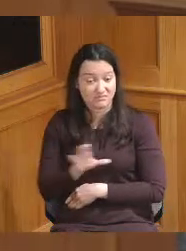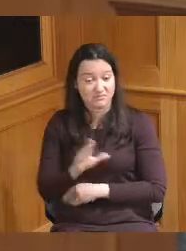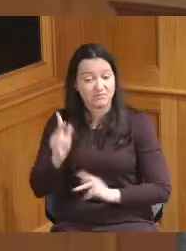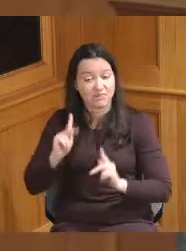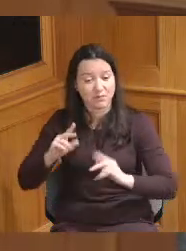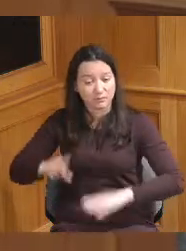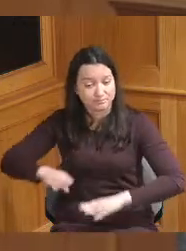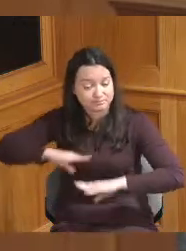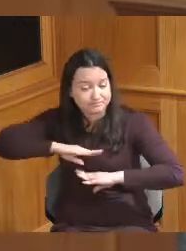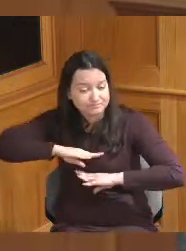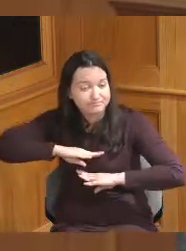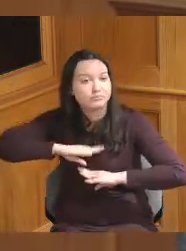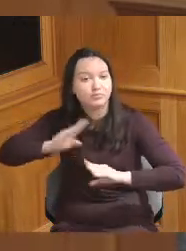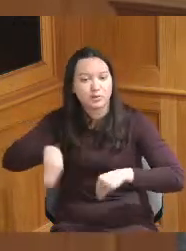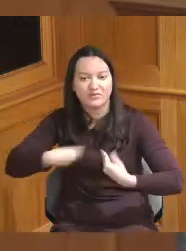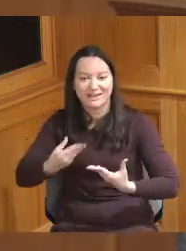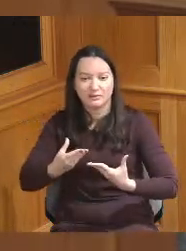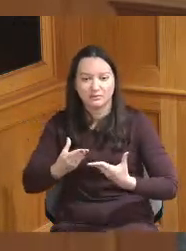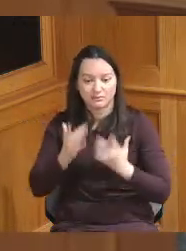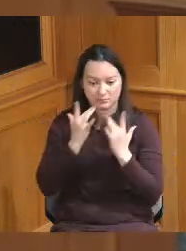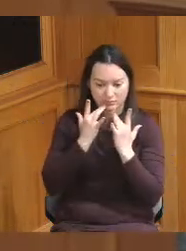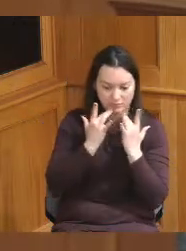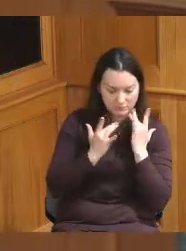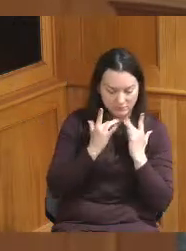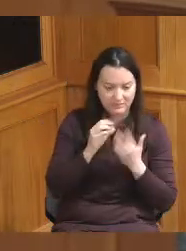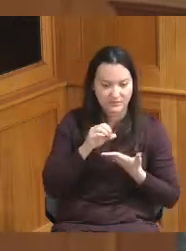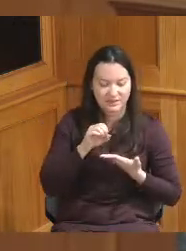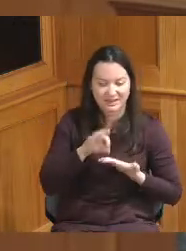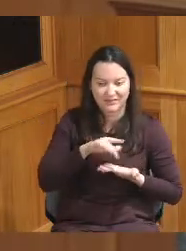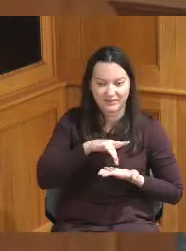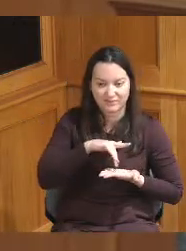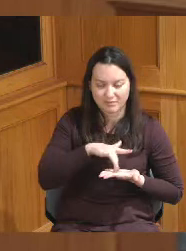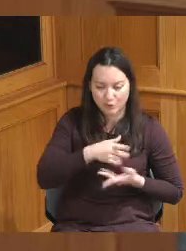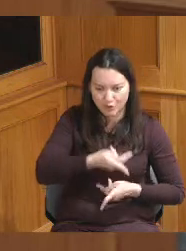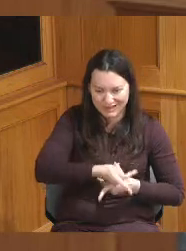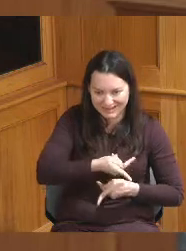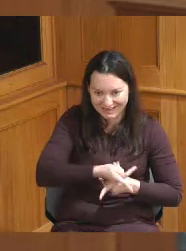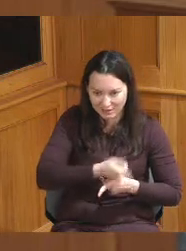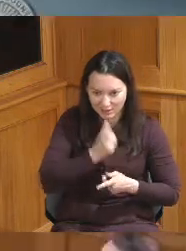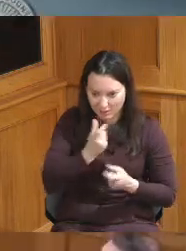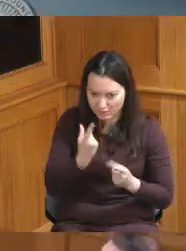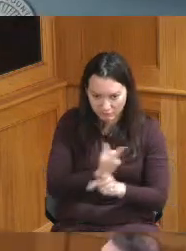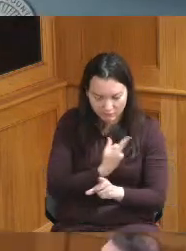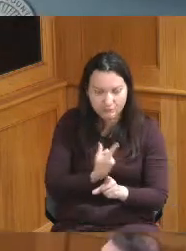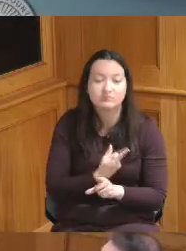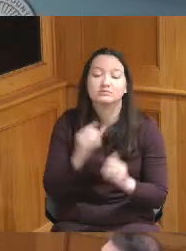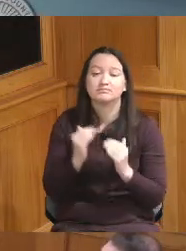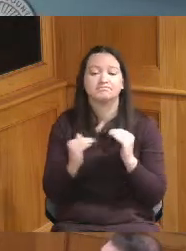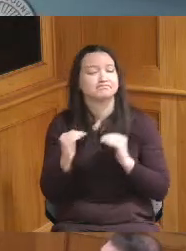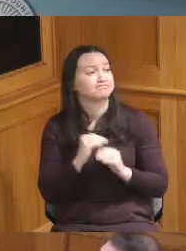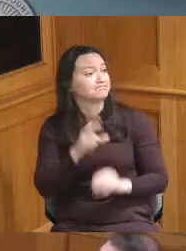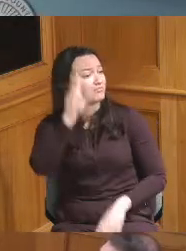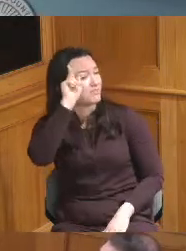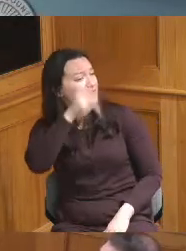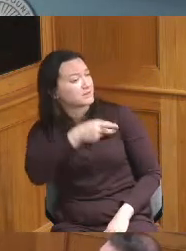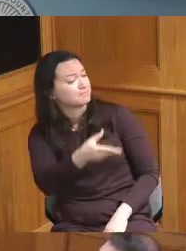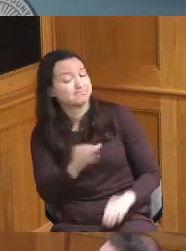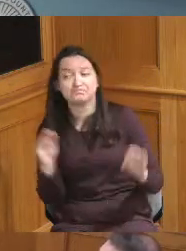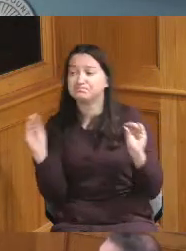help provide that gap which they need when it comes to medical care. Okay, thank you. Vice President Dreehouse. I don't have any